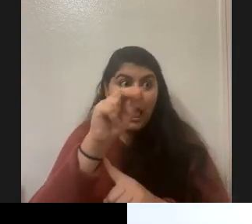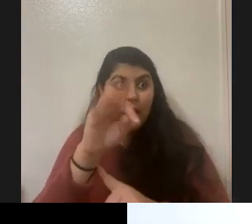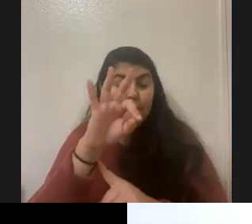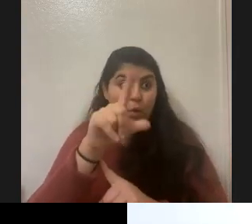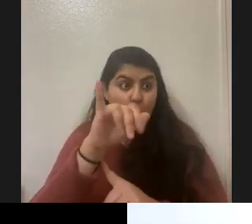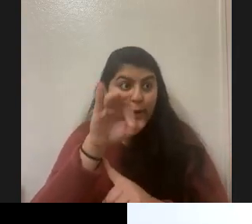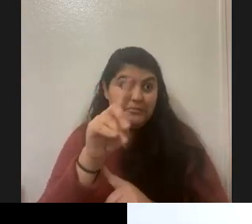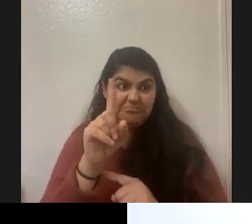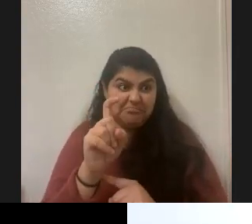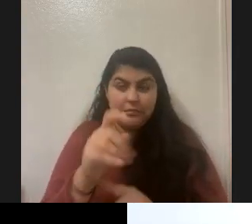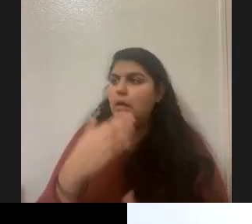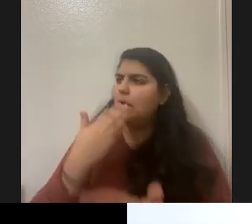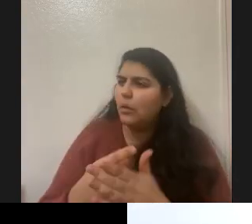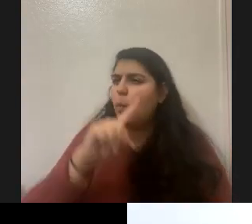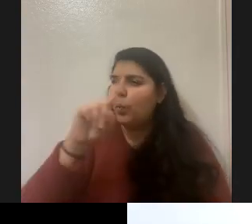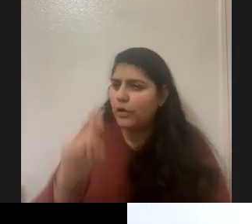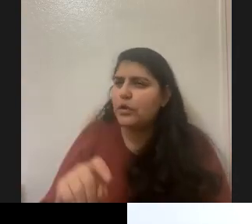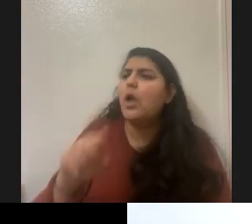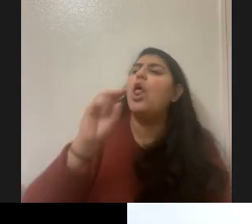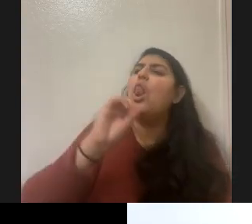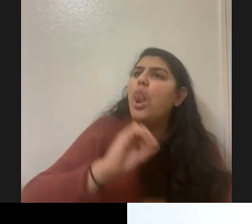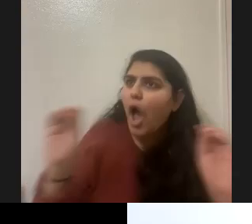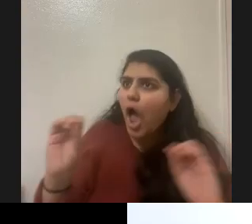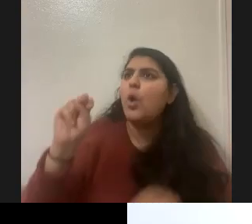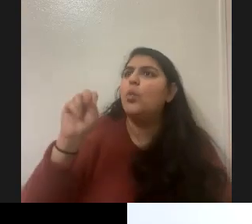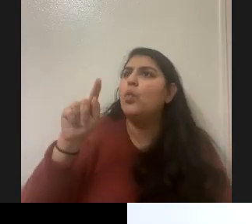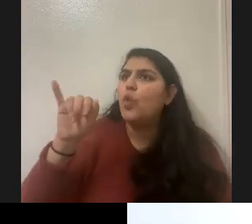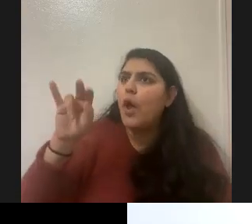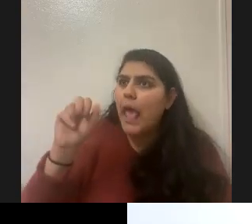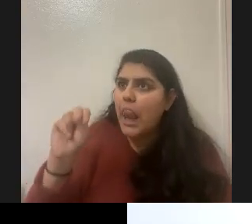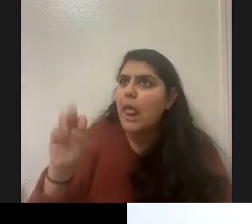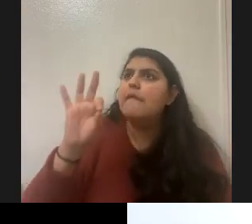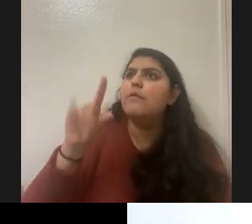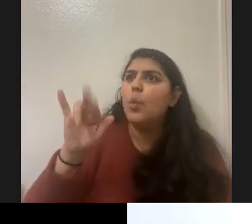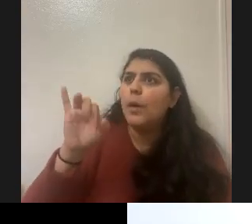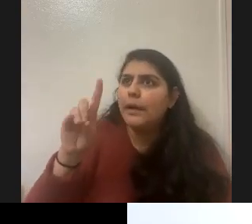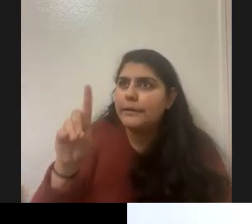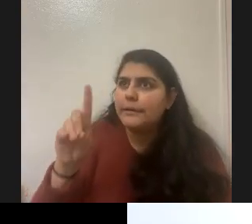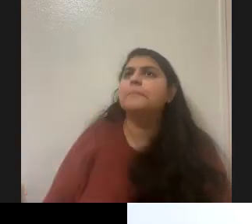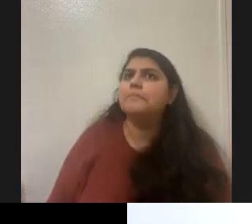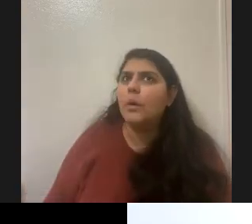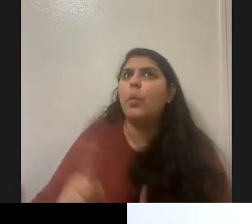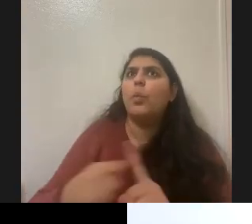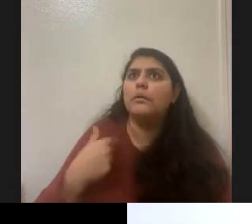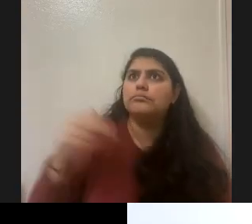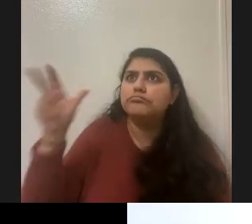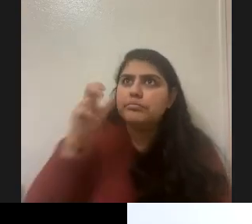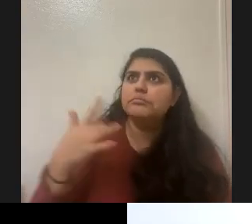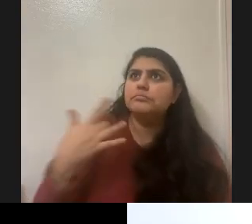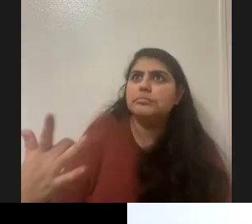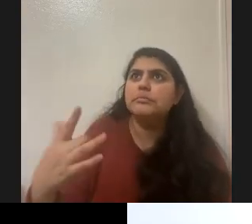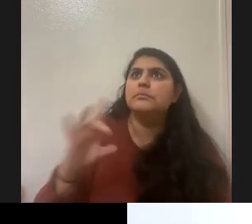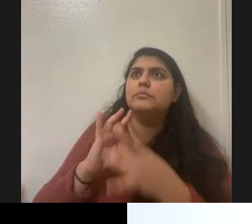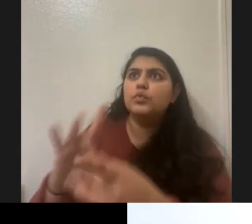question. Non-Newtonian fluid. Typically, when I hear non-Newtonian fluid, that's in reference to